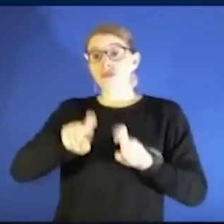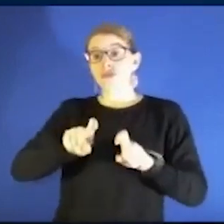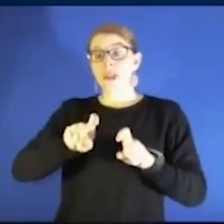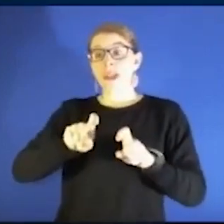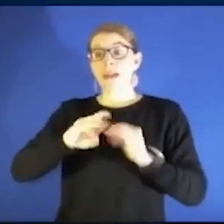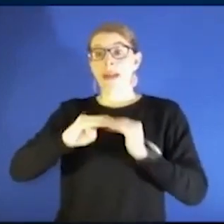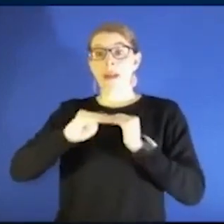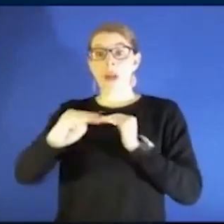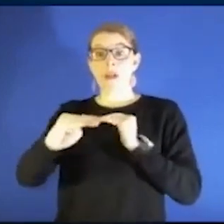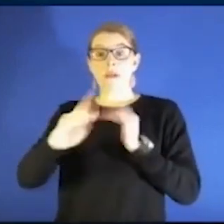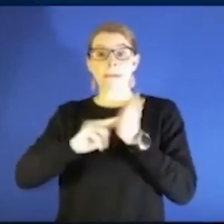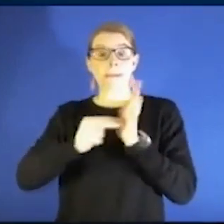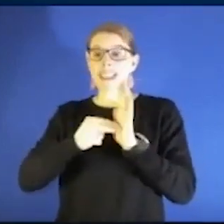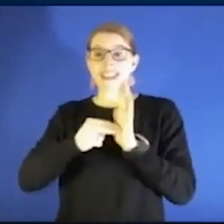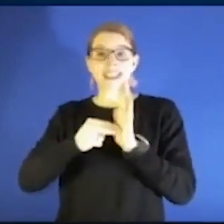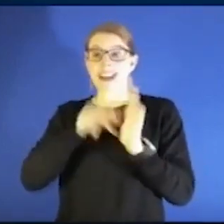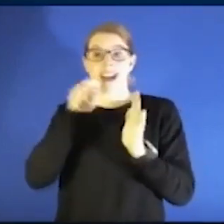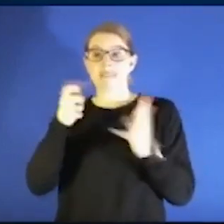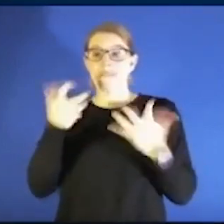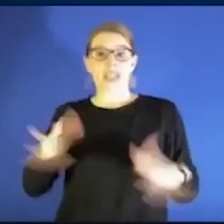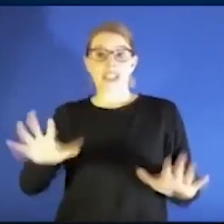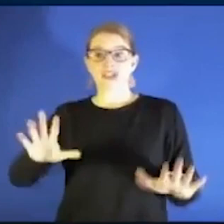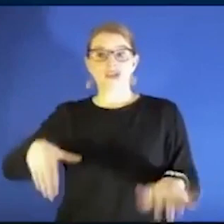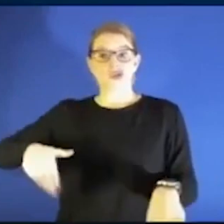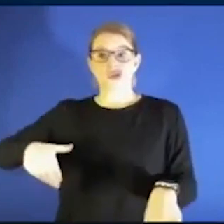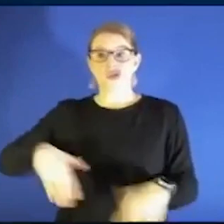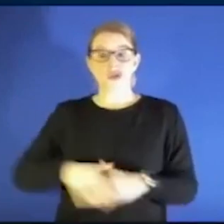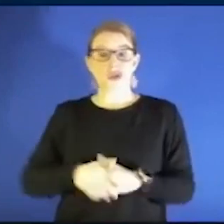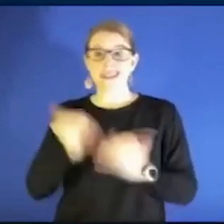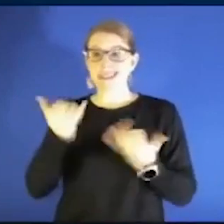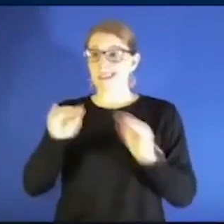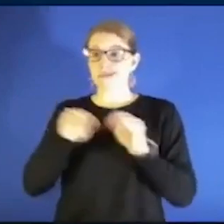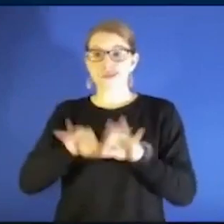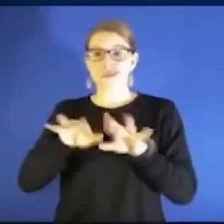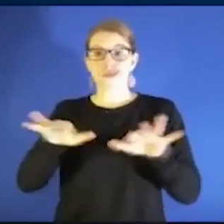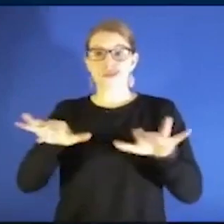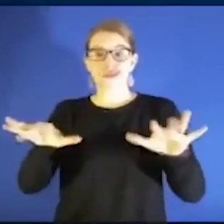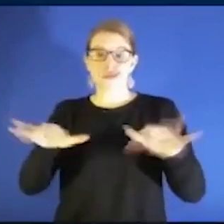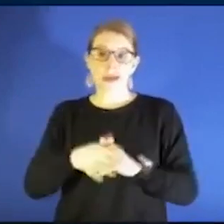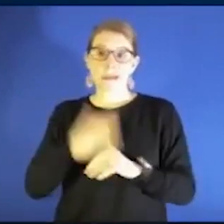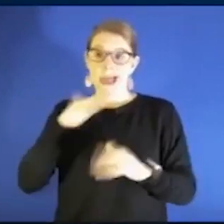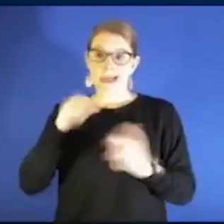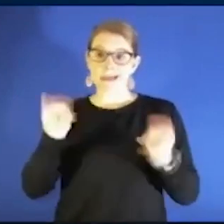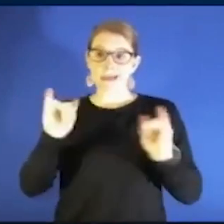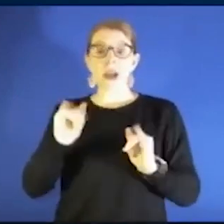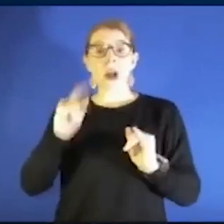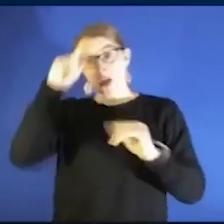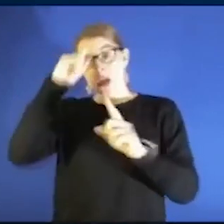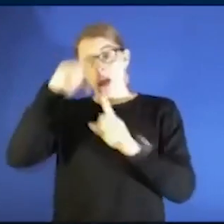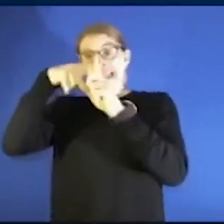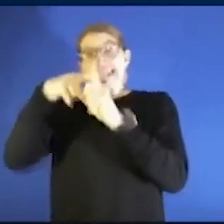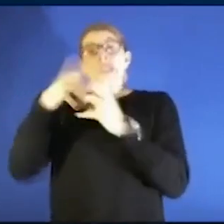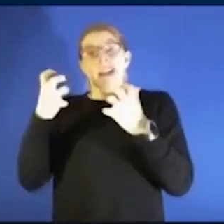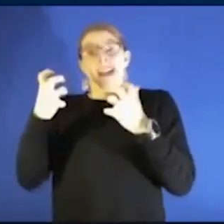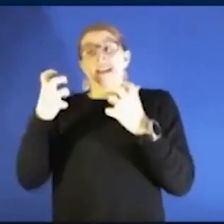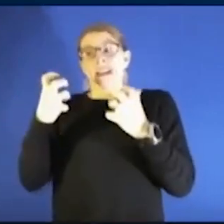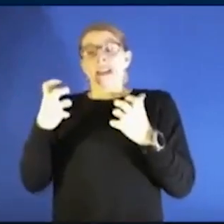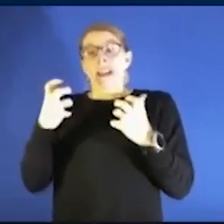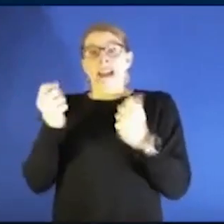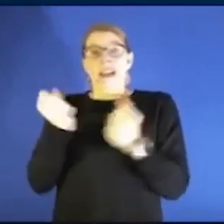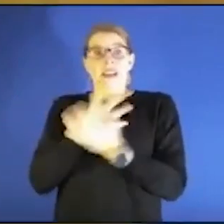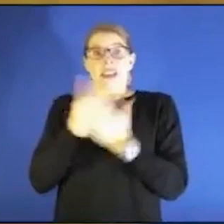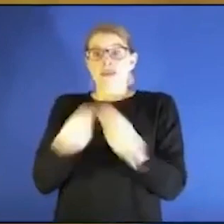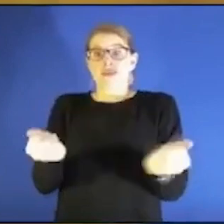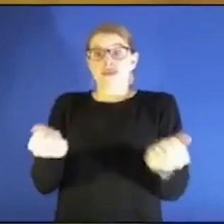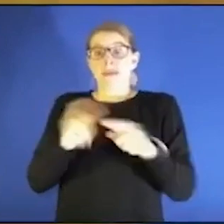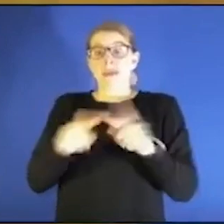is a sign that we're not quite out of the woods yet. And so I want to be hopeful, of course. I want this to be over as much as anybody else, but we are not quite